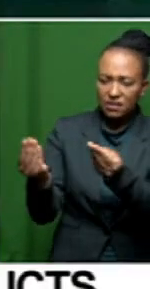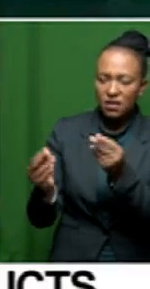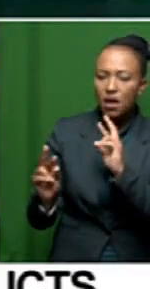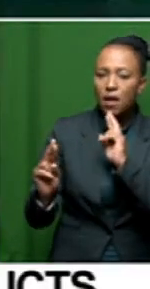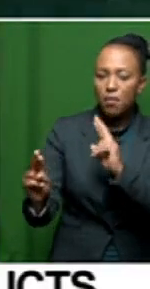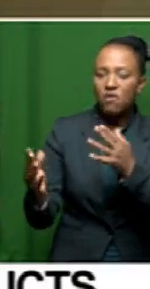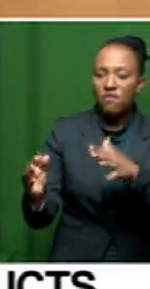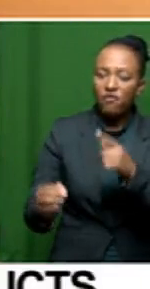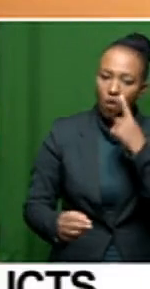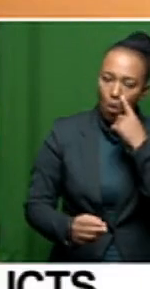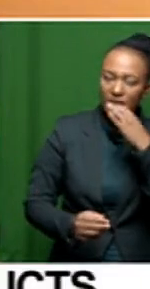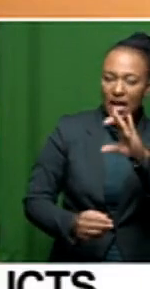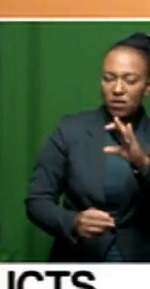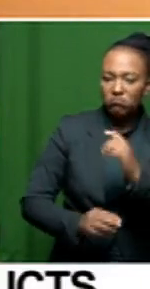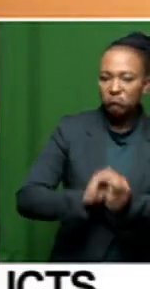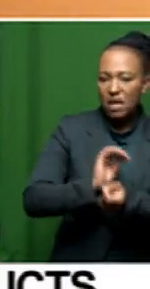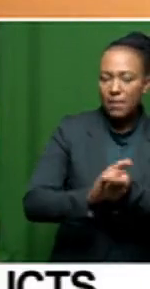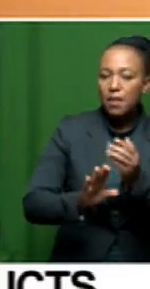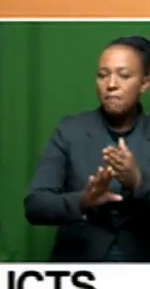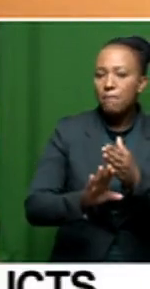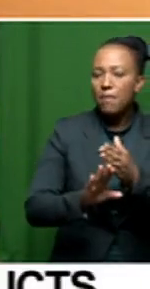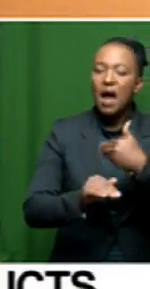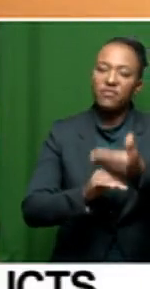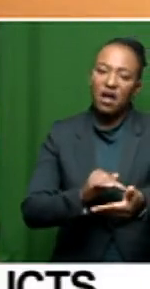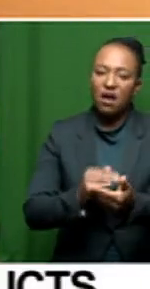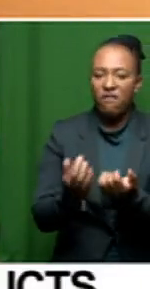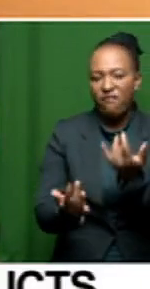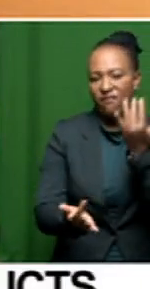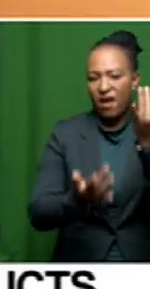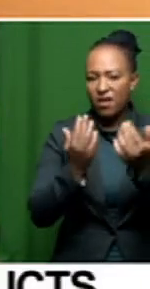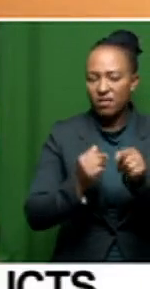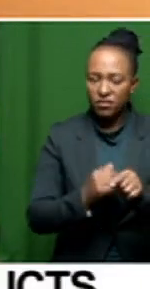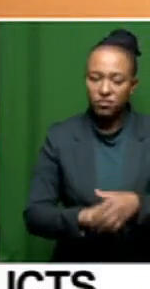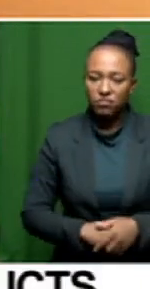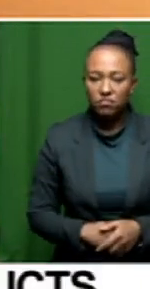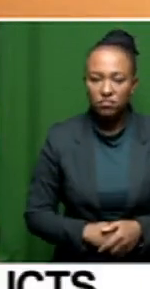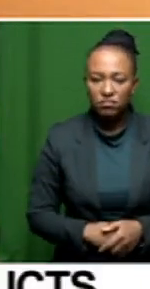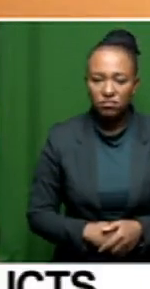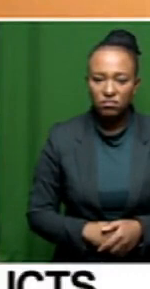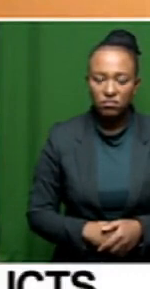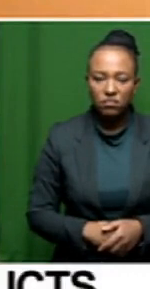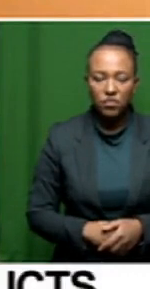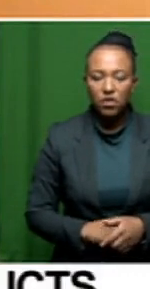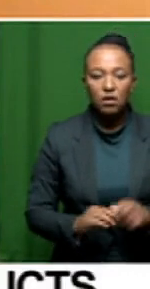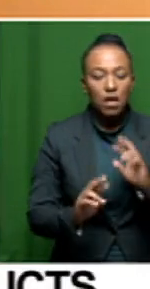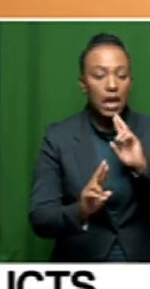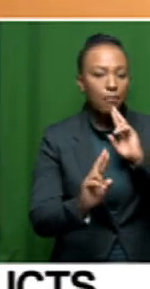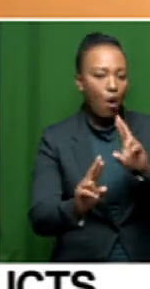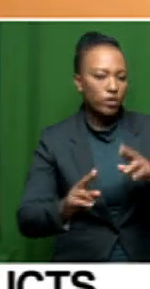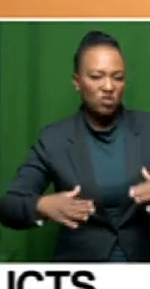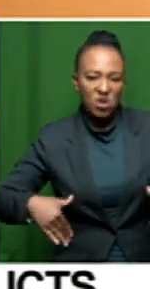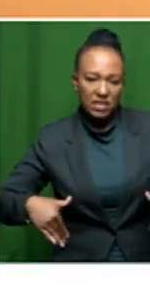Charlotte Maxeke and what had happened post the fire. We are not yet have a report. We did ask